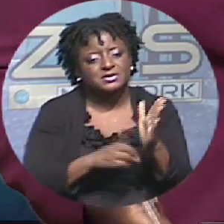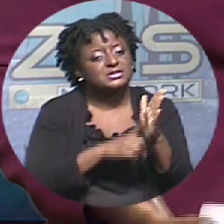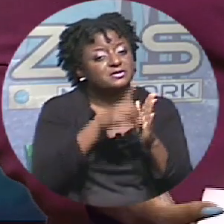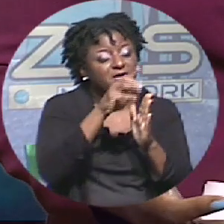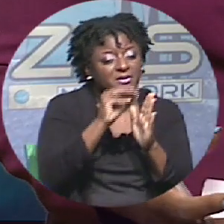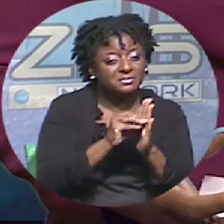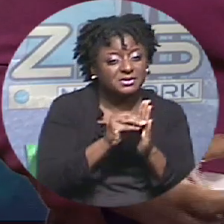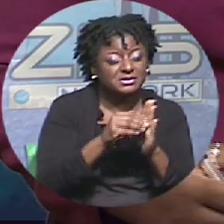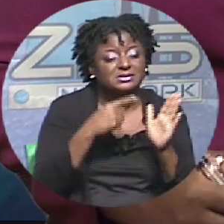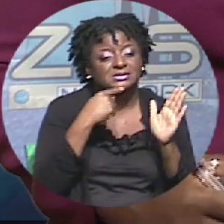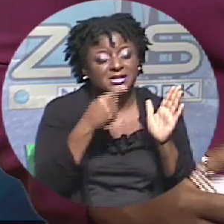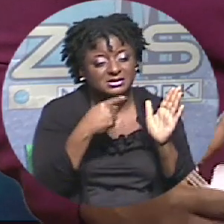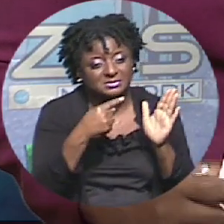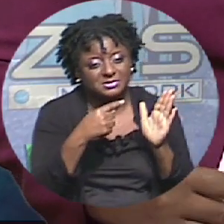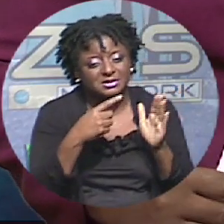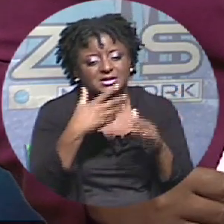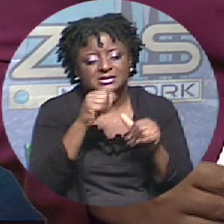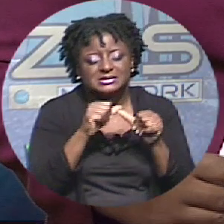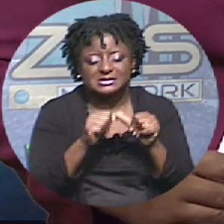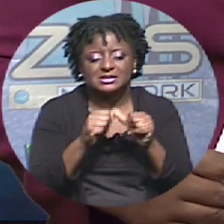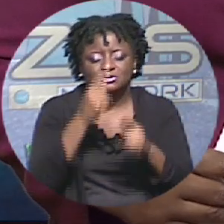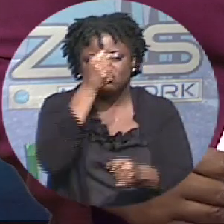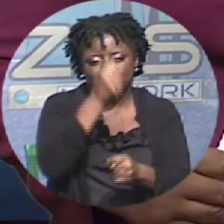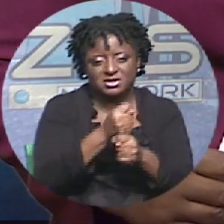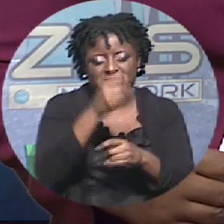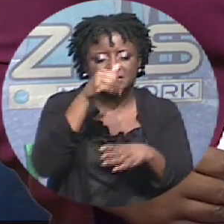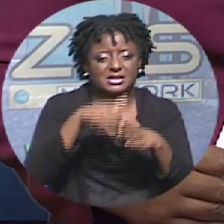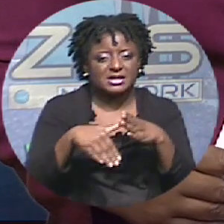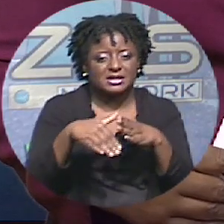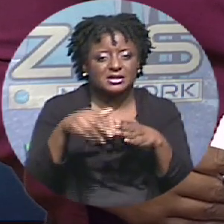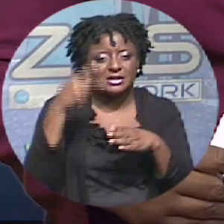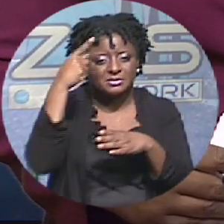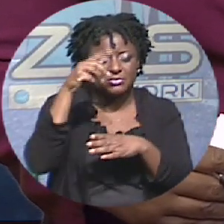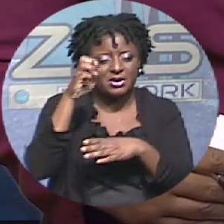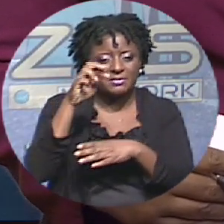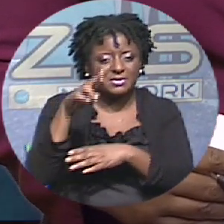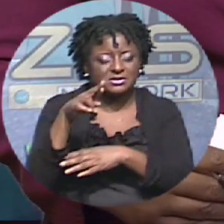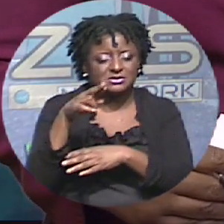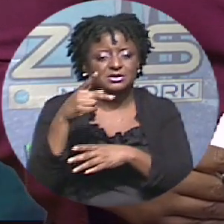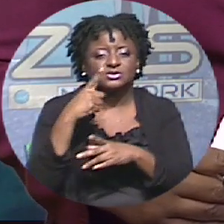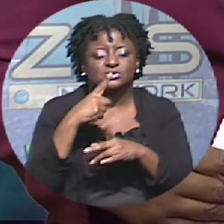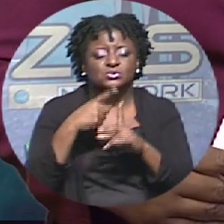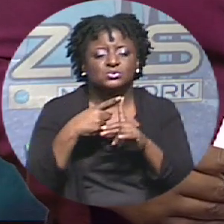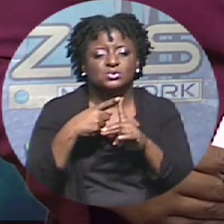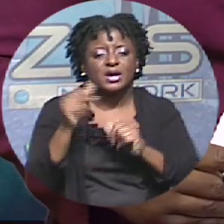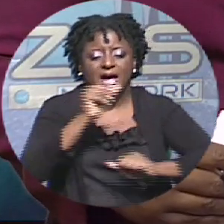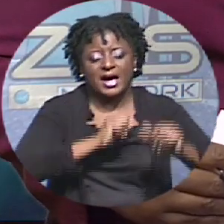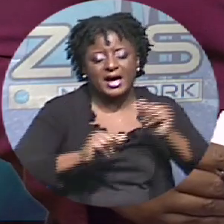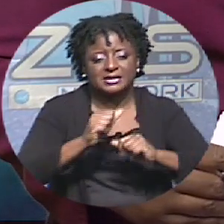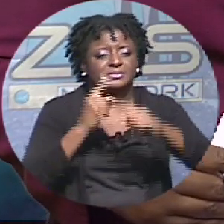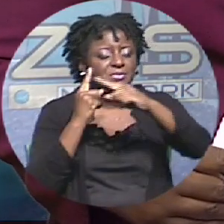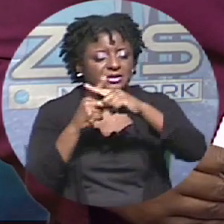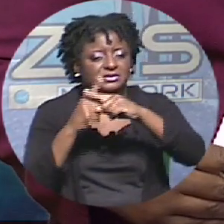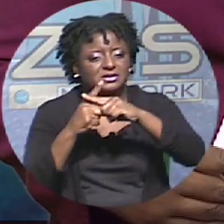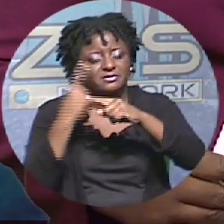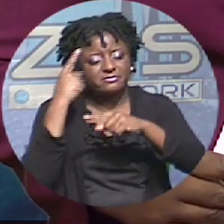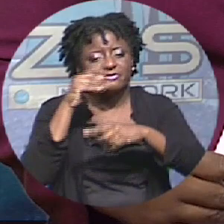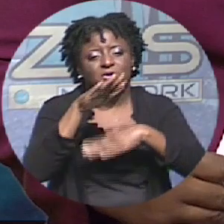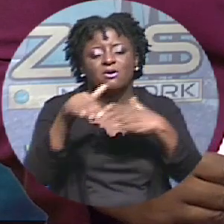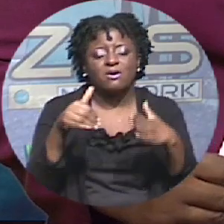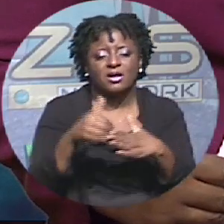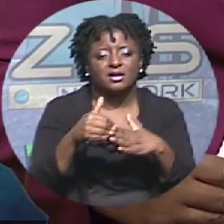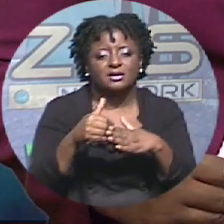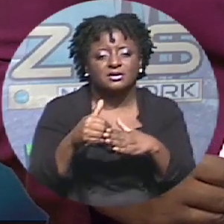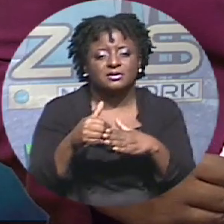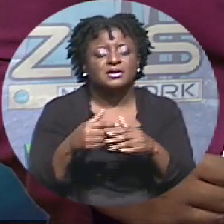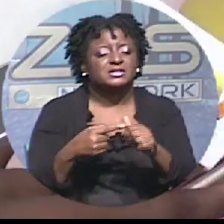a testament that there is still trust in the nation's leader to act positively in the best interest of all stakeholders involved, especially